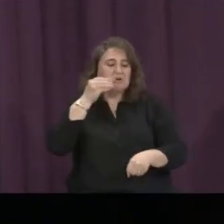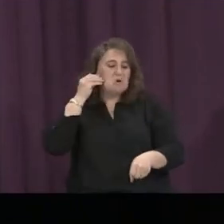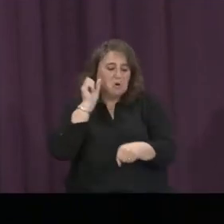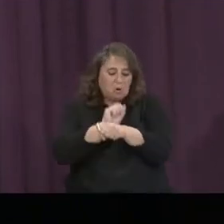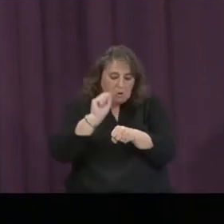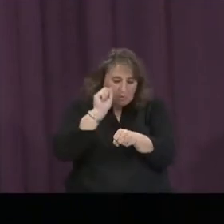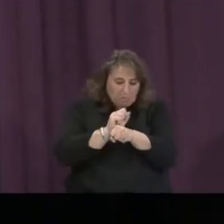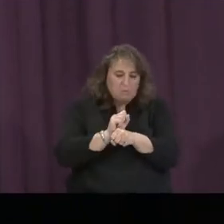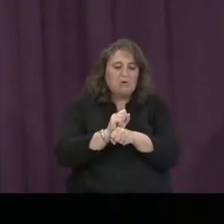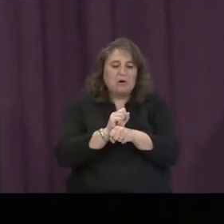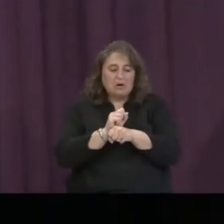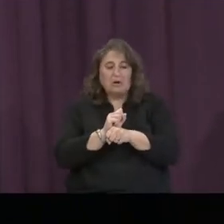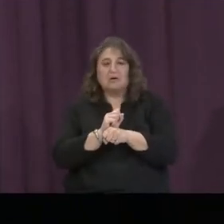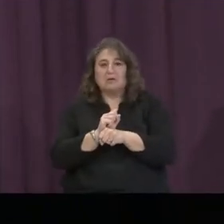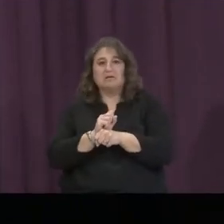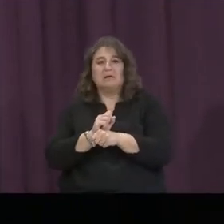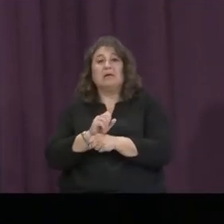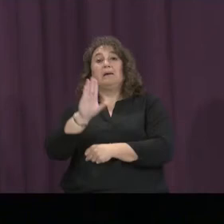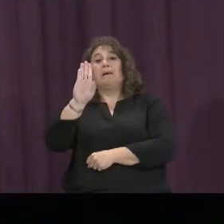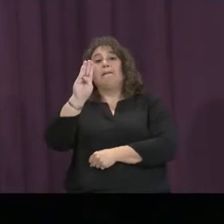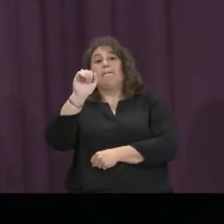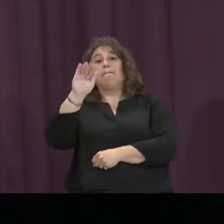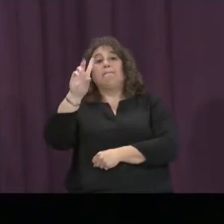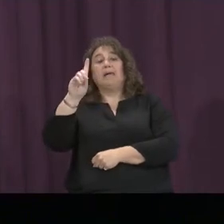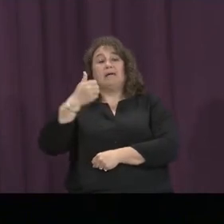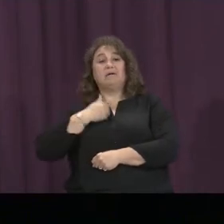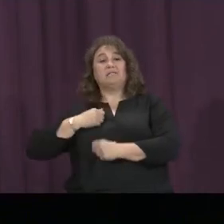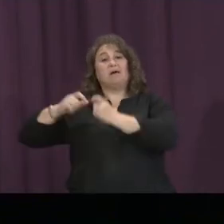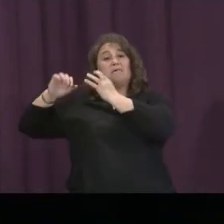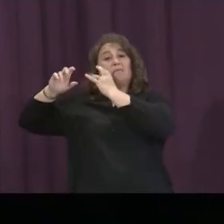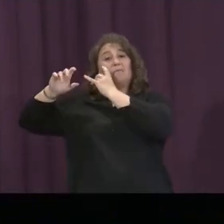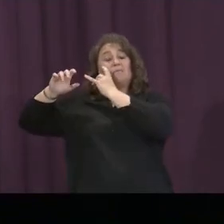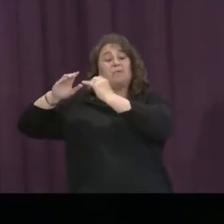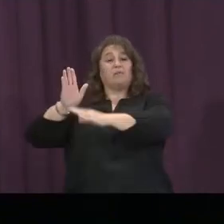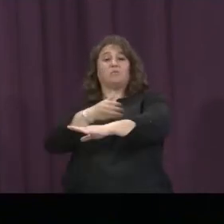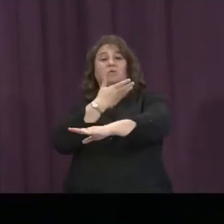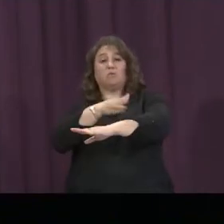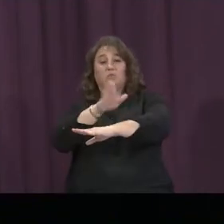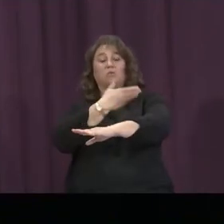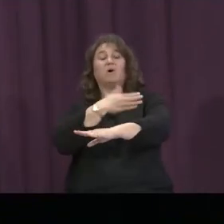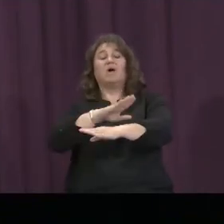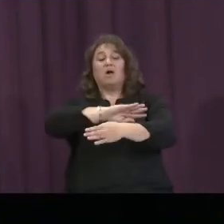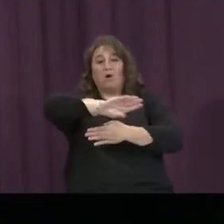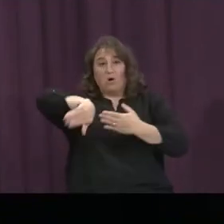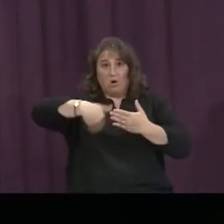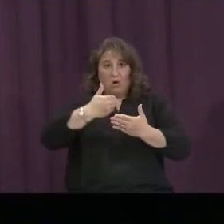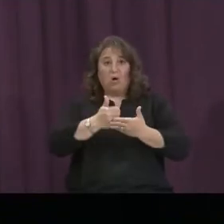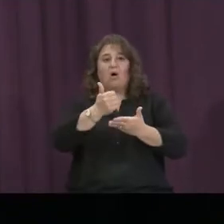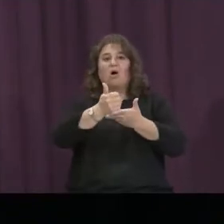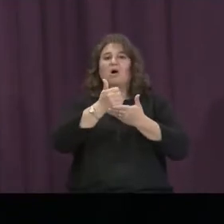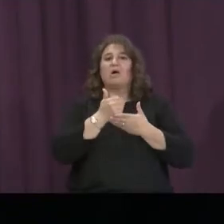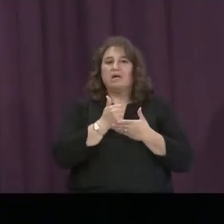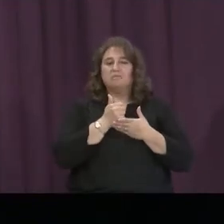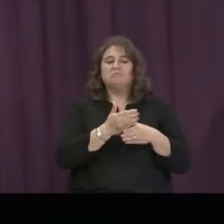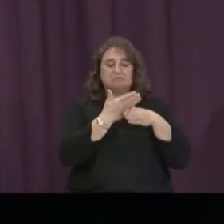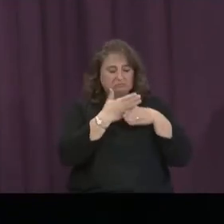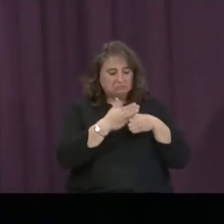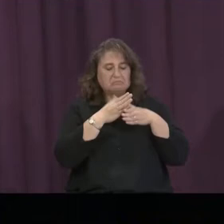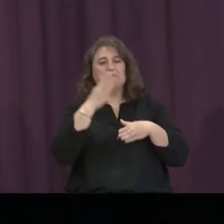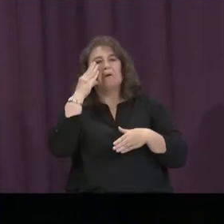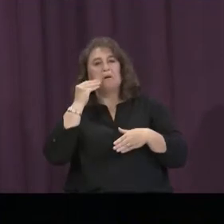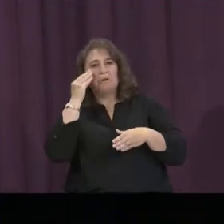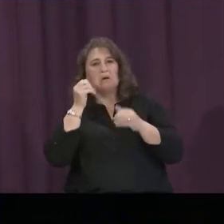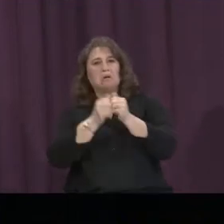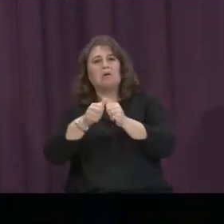and, um, put us in band. You know, I played flute and sang. So, all of those things helped to, uh, just share in the experience of